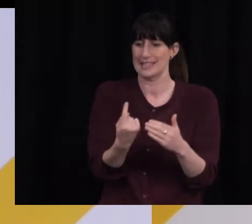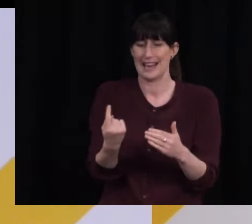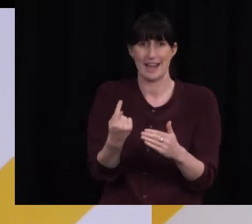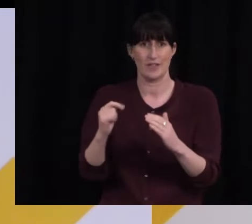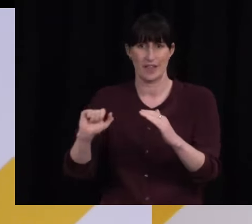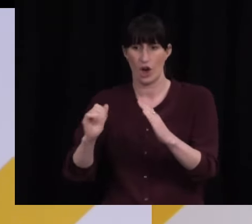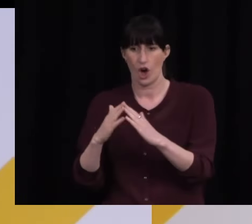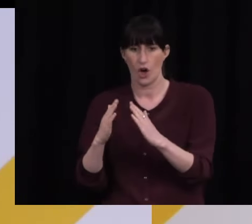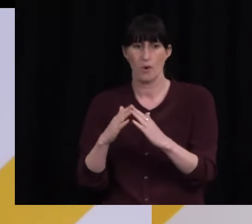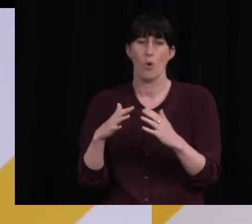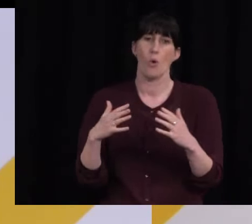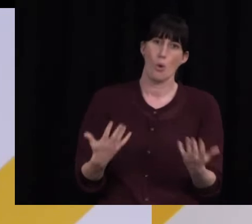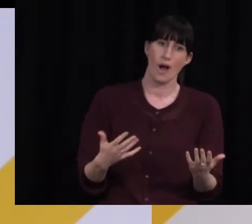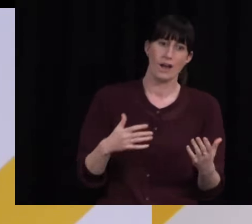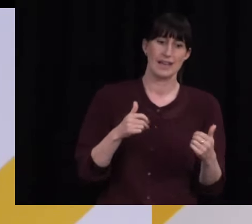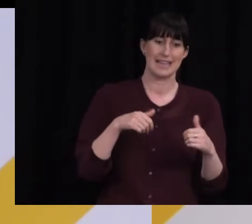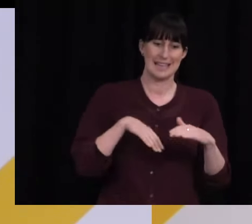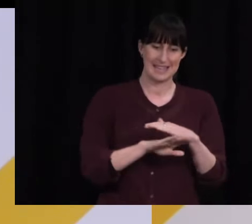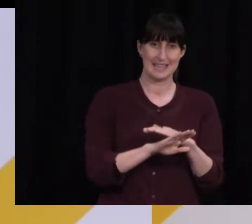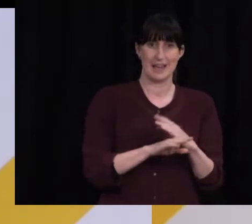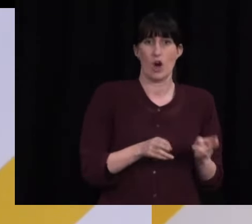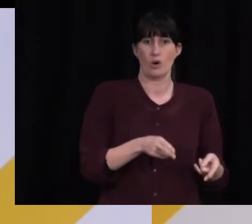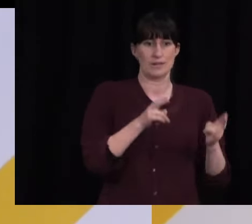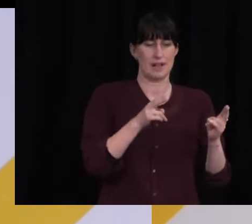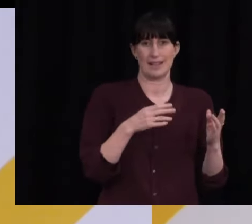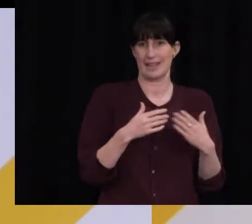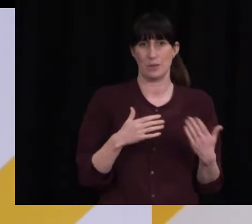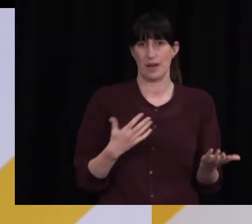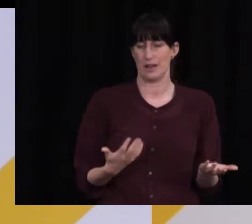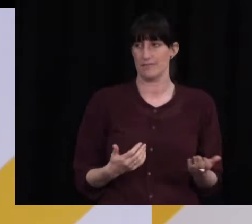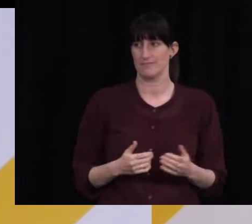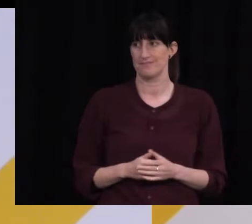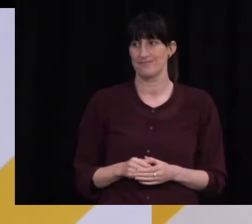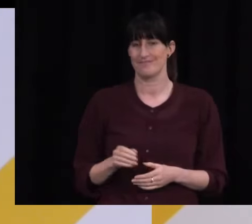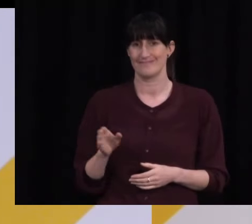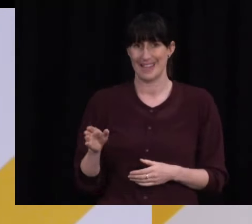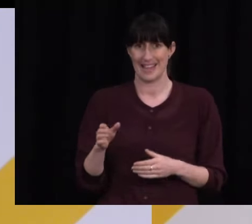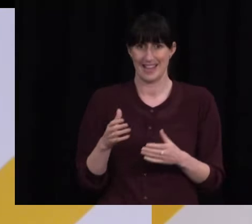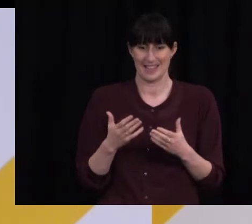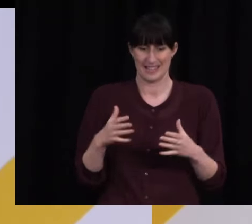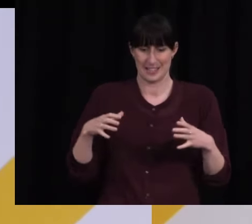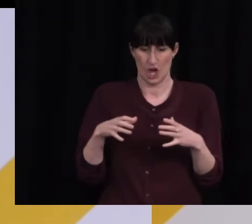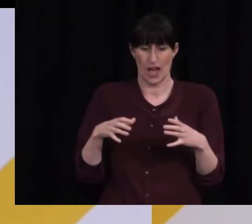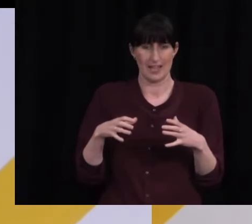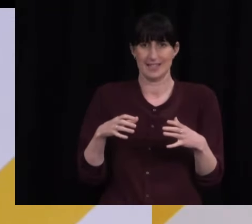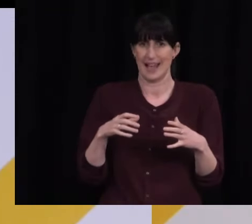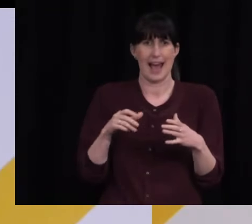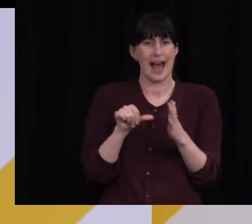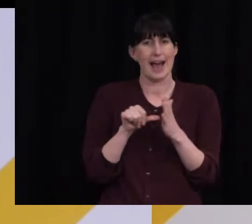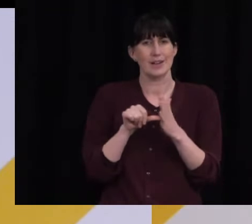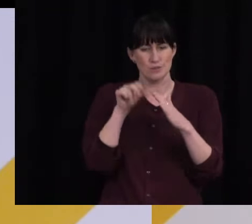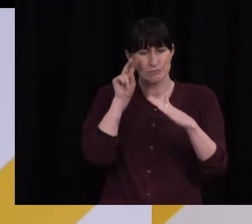or in managed isolation. And yeah, the modelling is so hard with an outbreak of this size, but modelling is